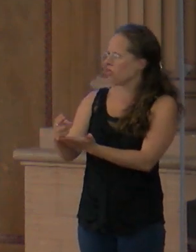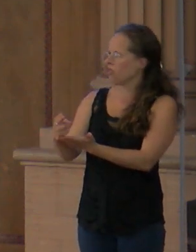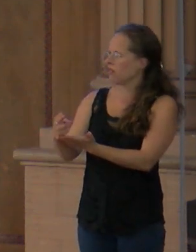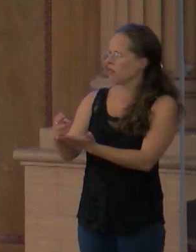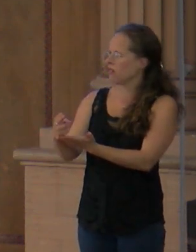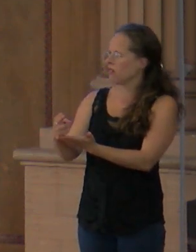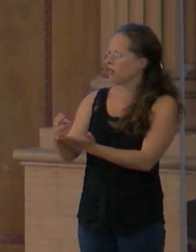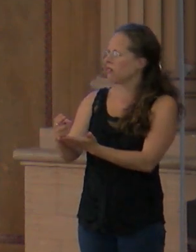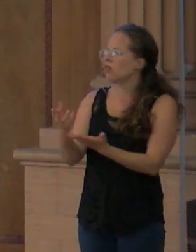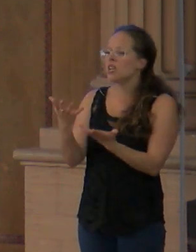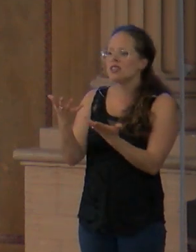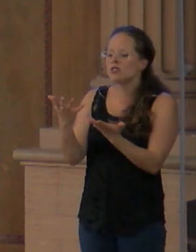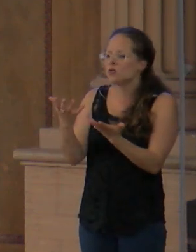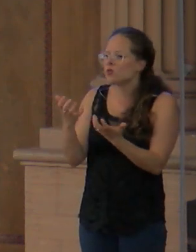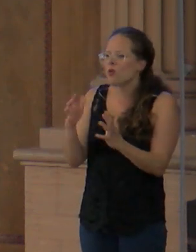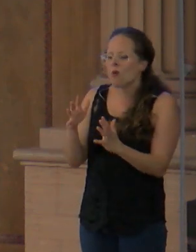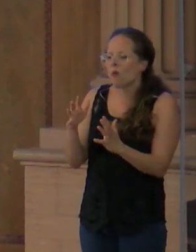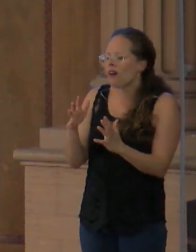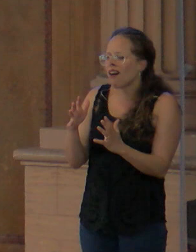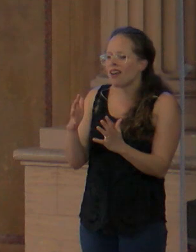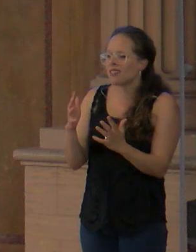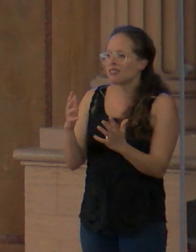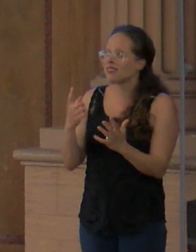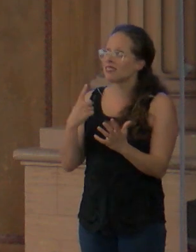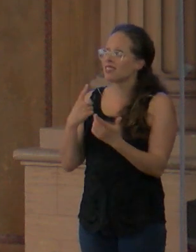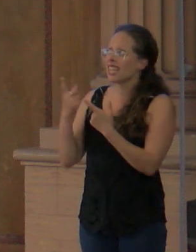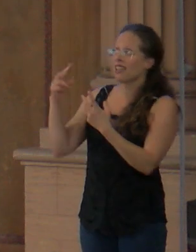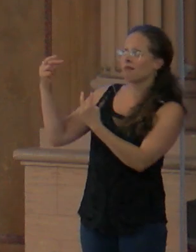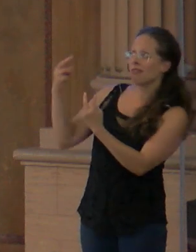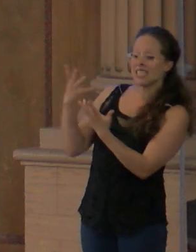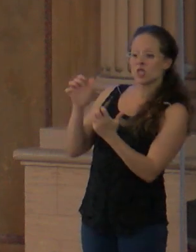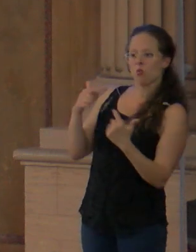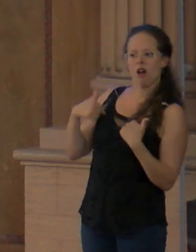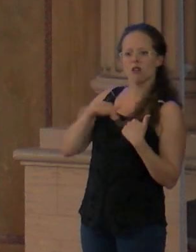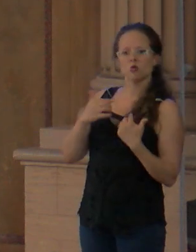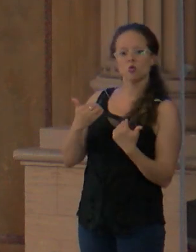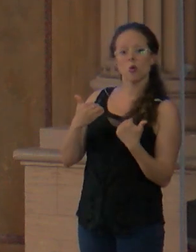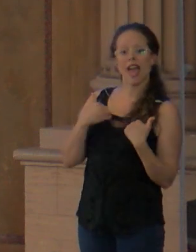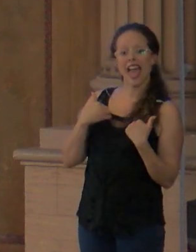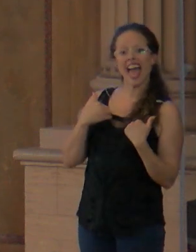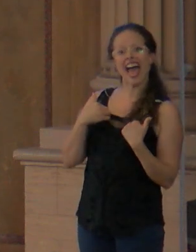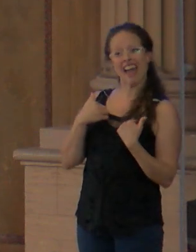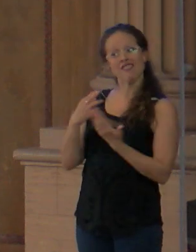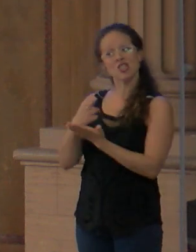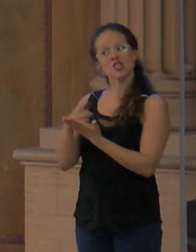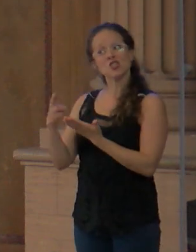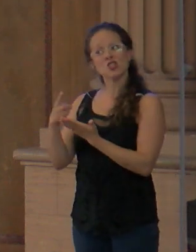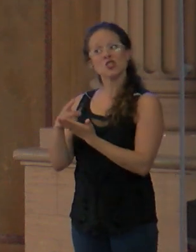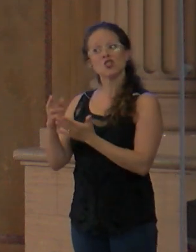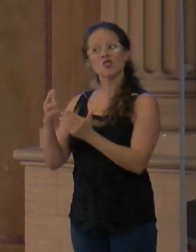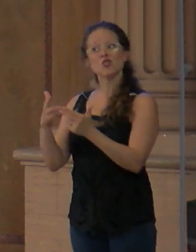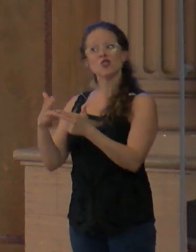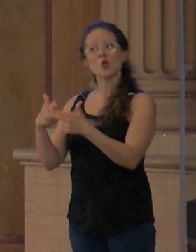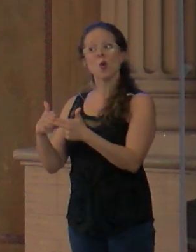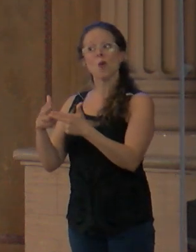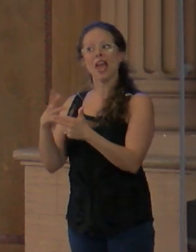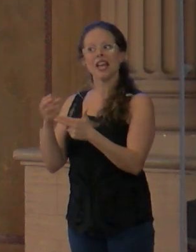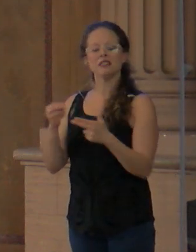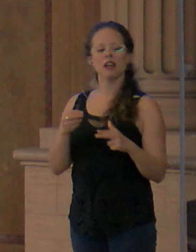to use if we just need it because we don't really like that person. We're called to not have any double